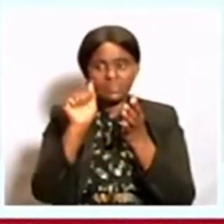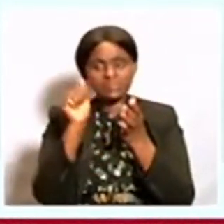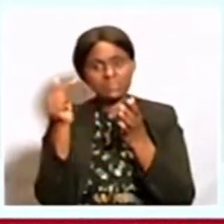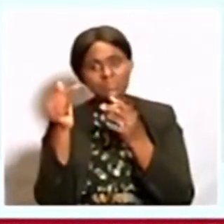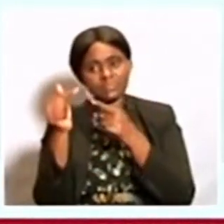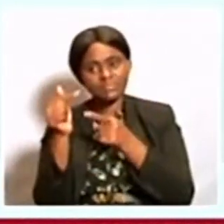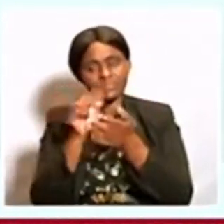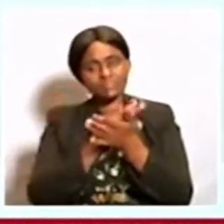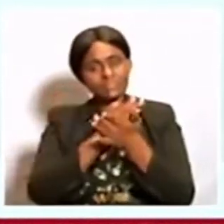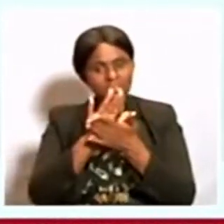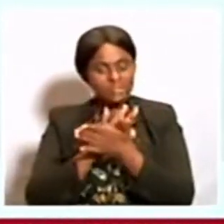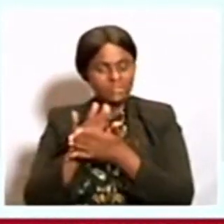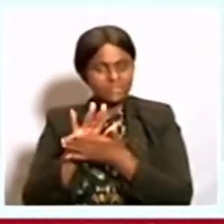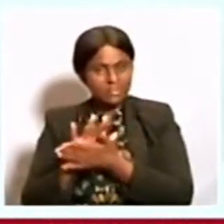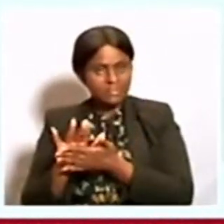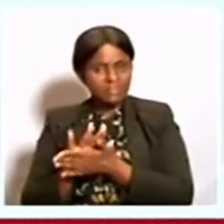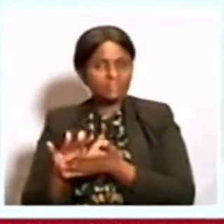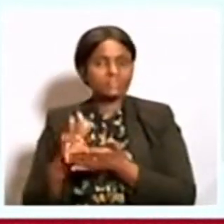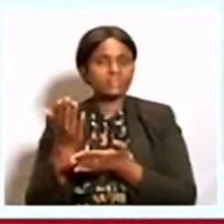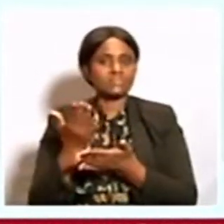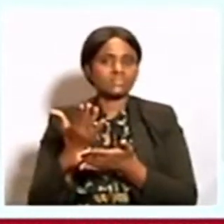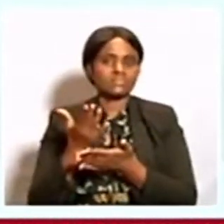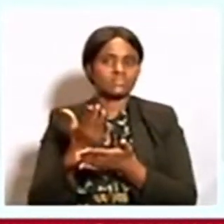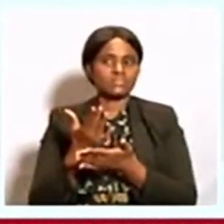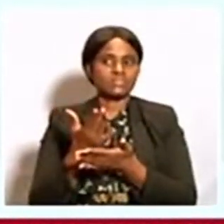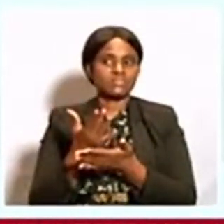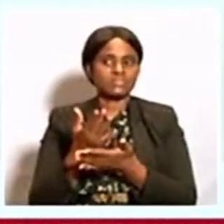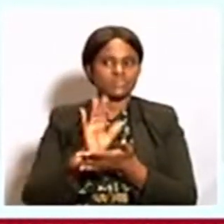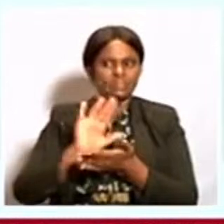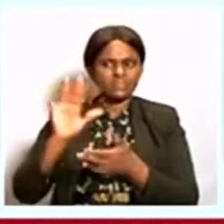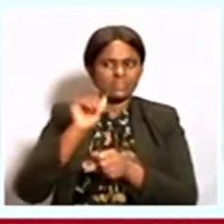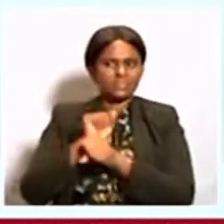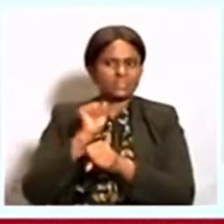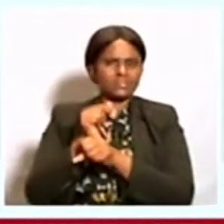General's clearance. What is his duty?